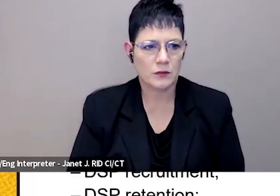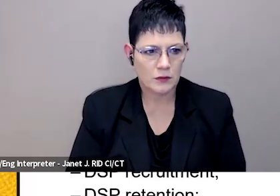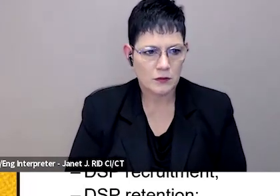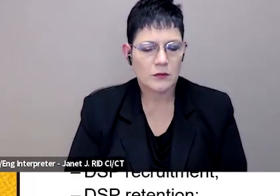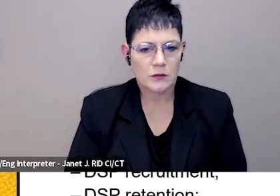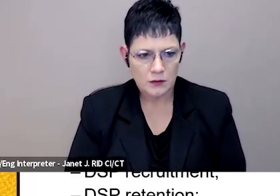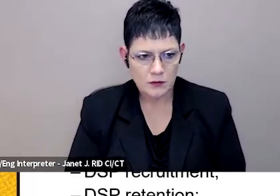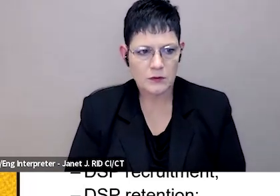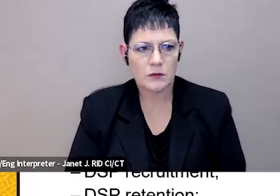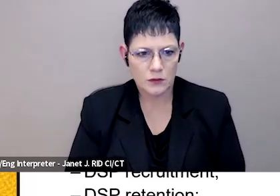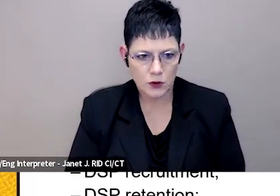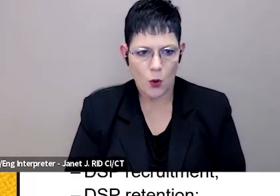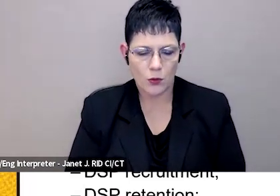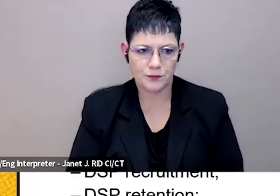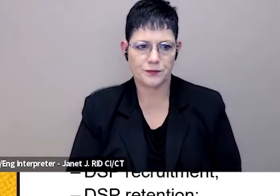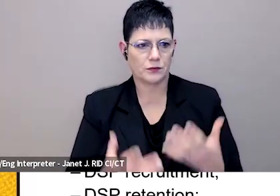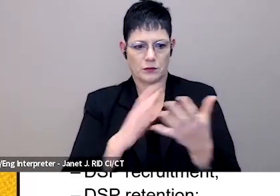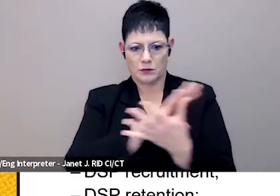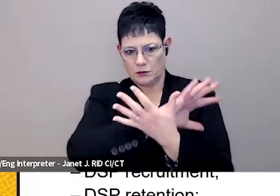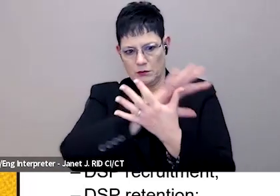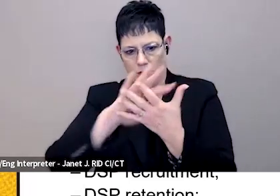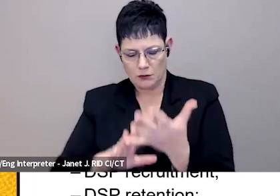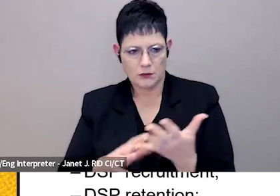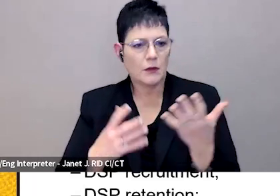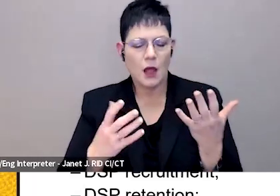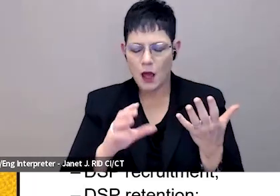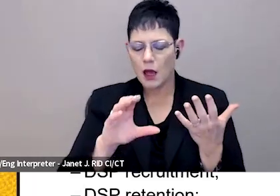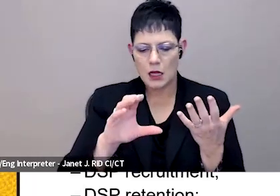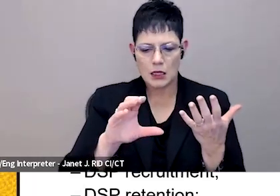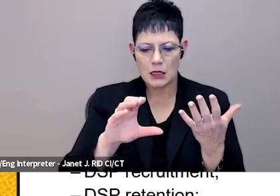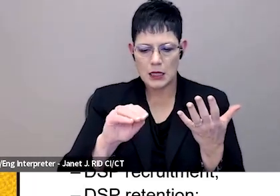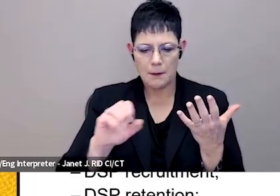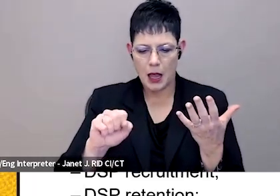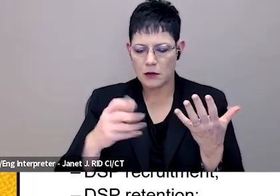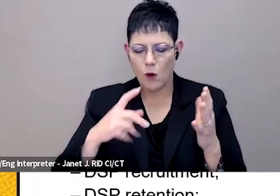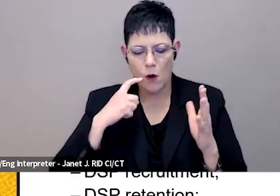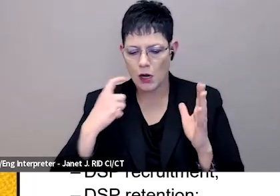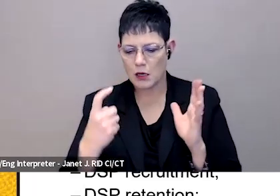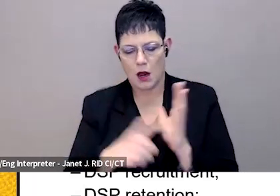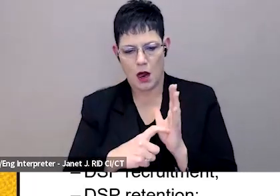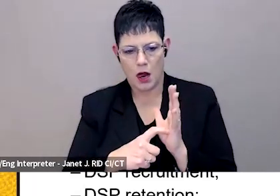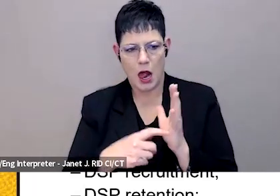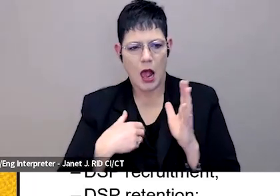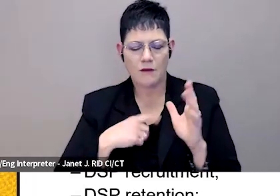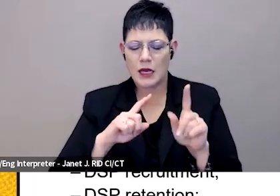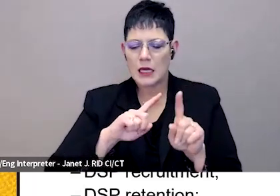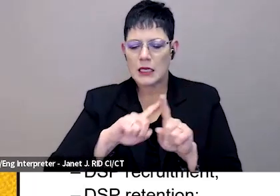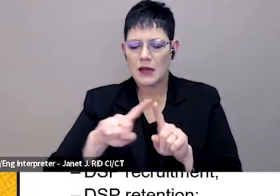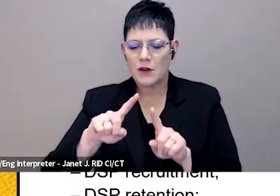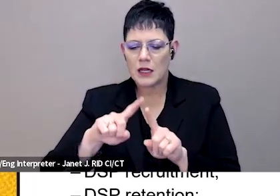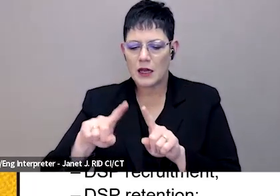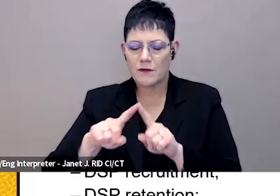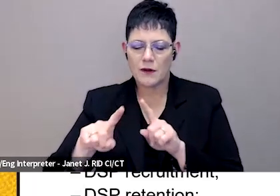So given that, you know, and CMS acknowledges that there are different macroeconomic